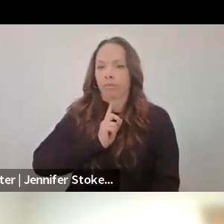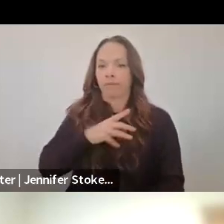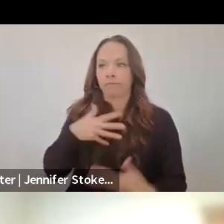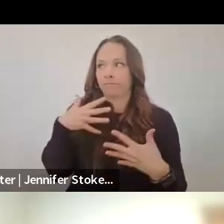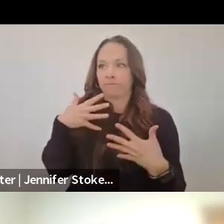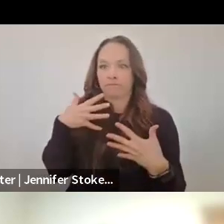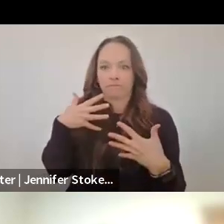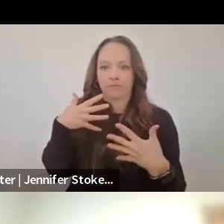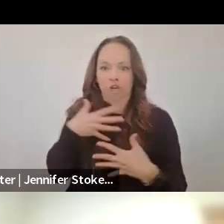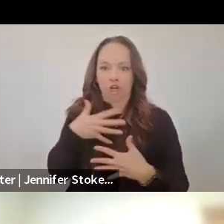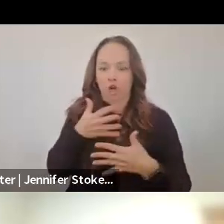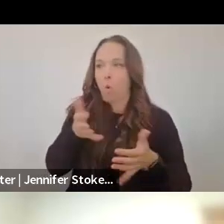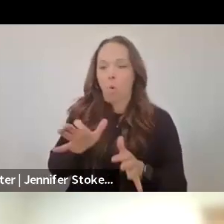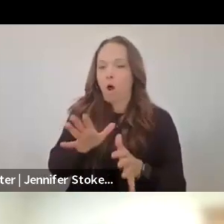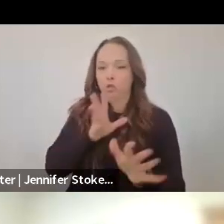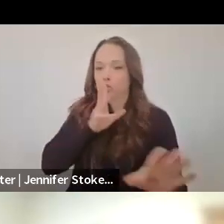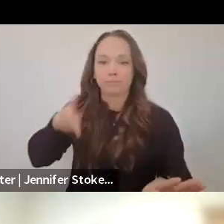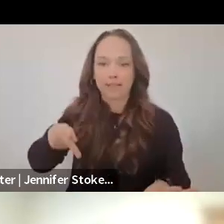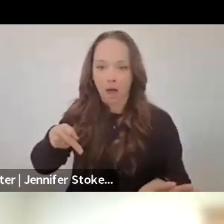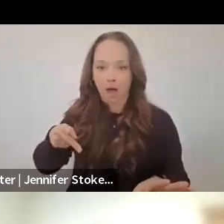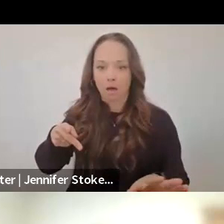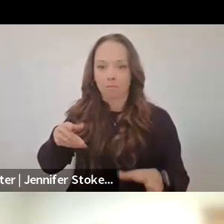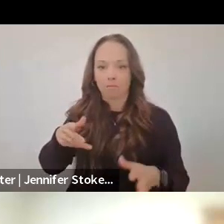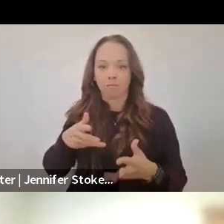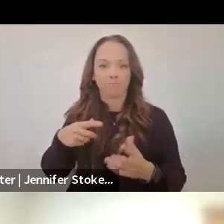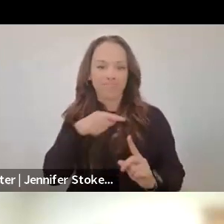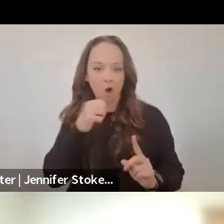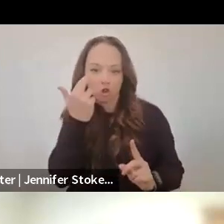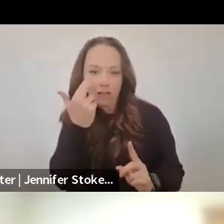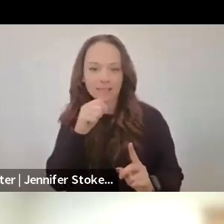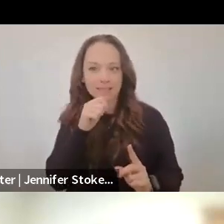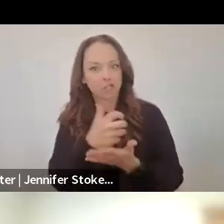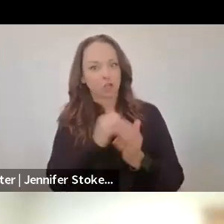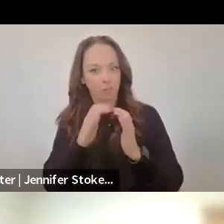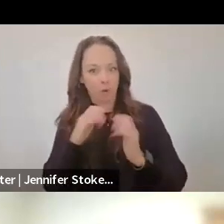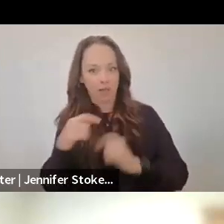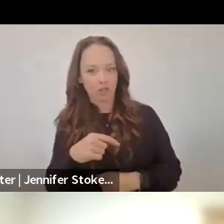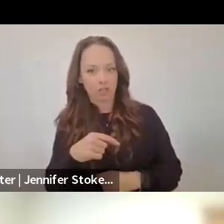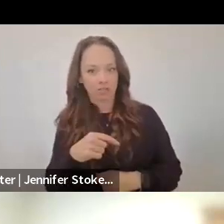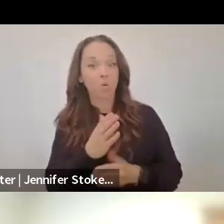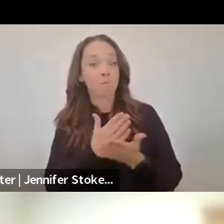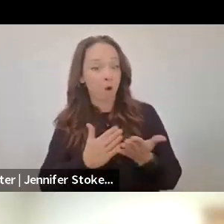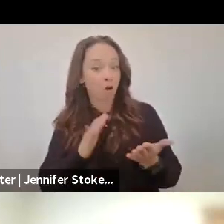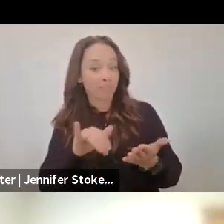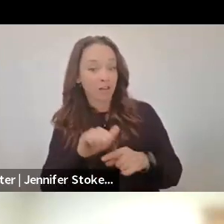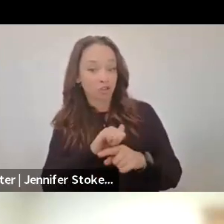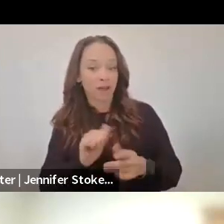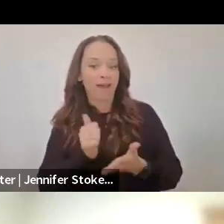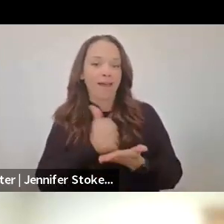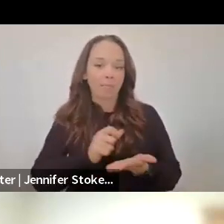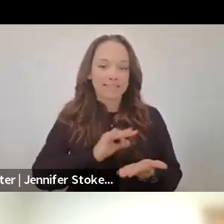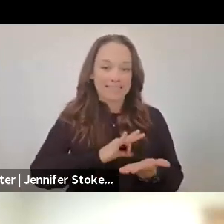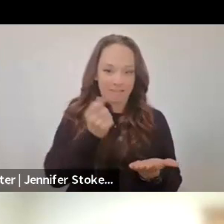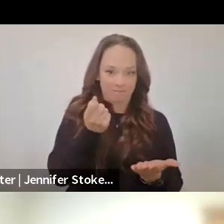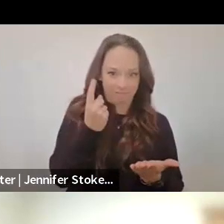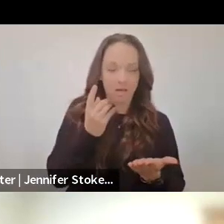I deserve. And so part of that training too is really helping our staff understand that part of our